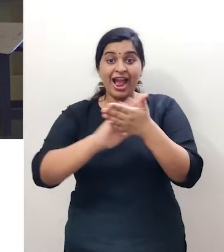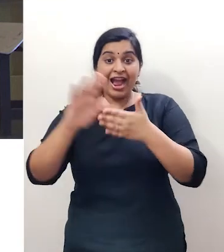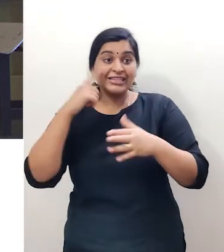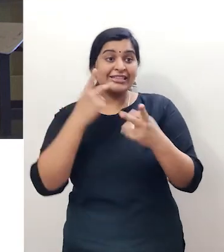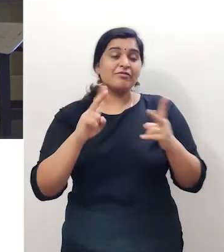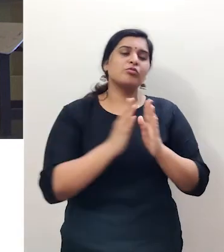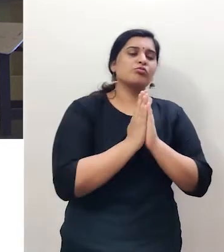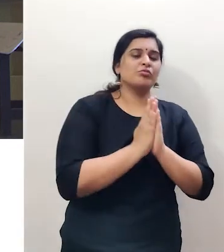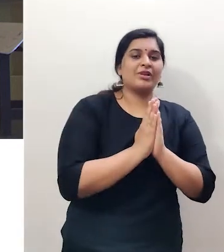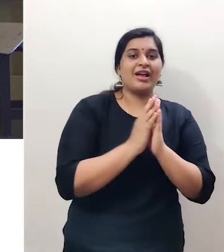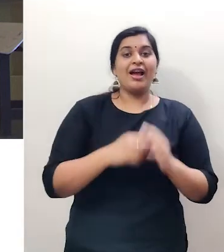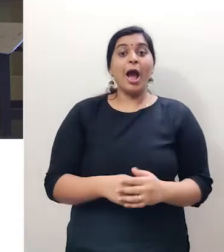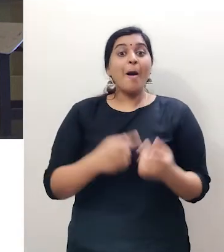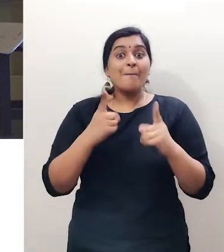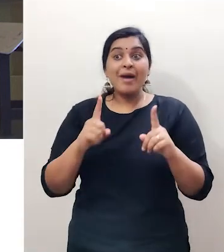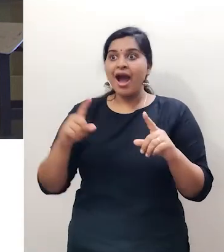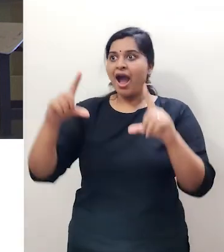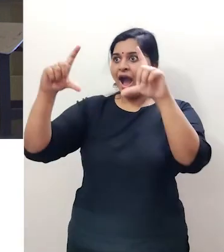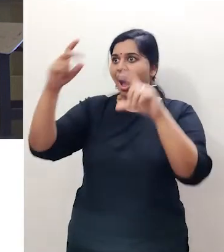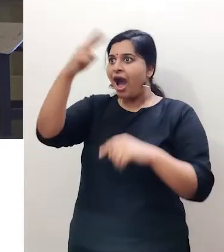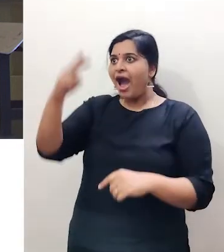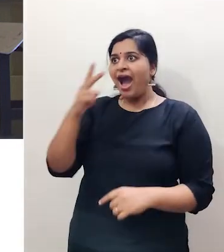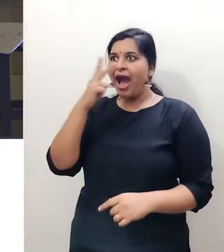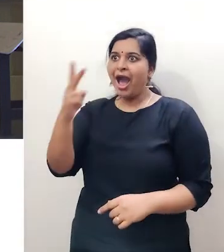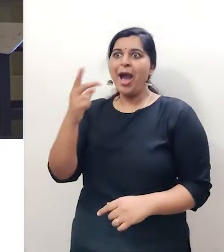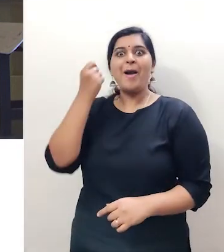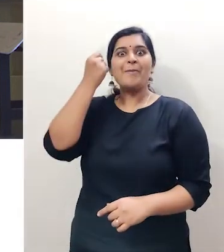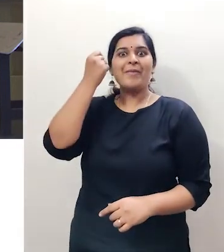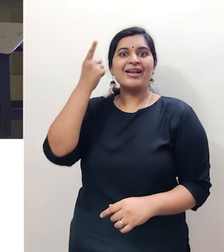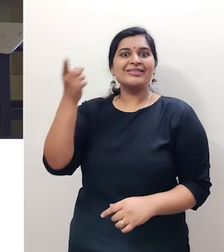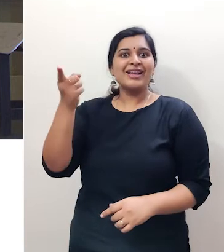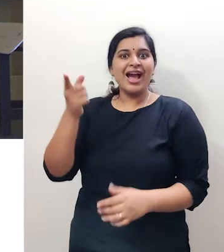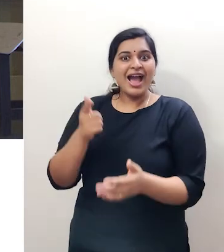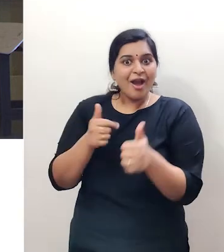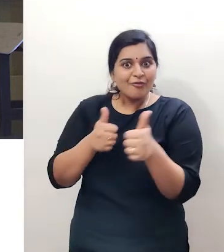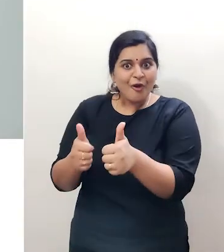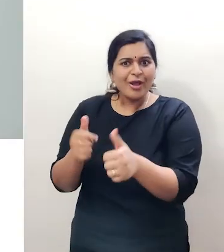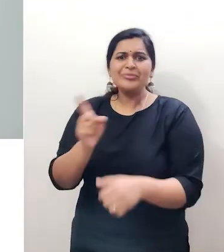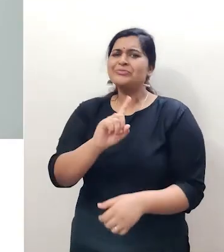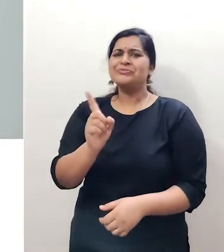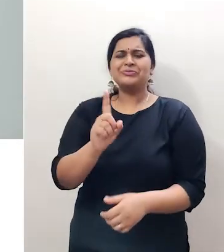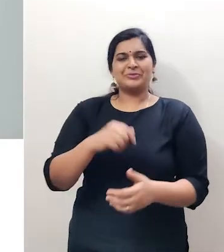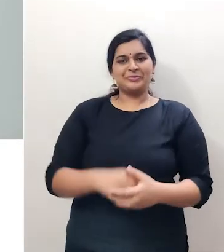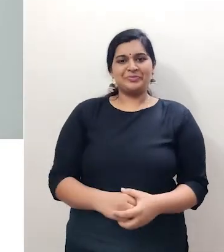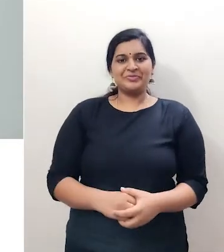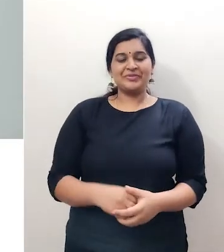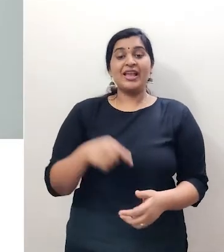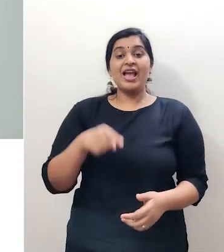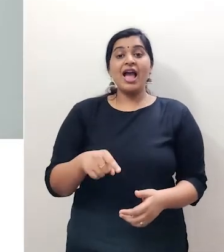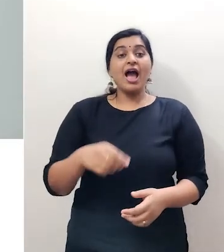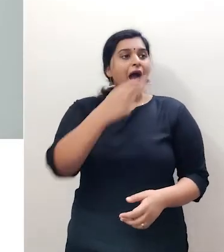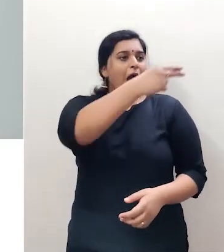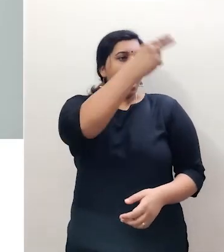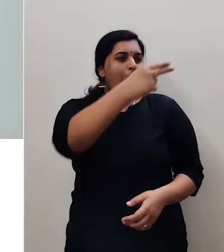widows. And yet, as the painting shows, it eventually succumbs to its cravings. Today, descendants of